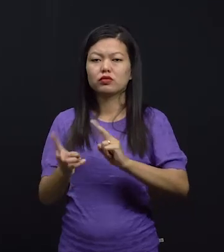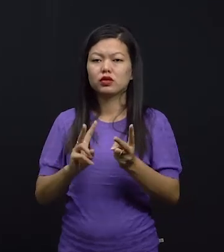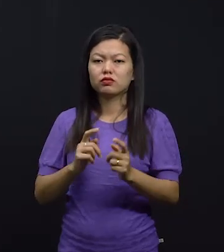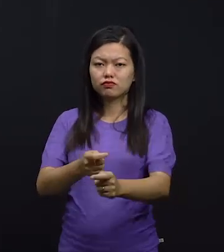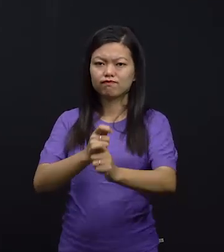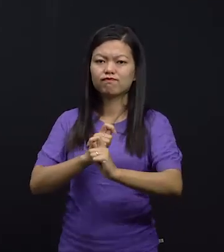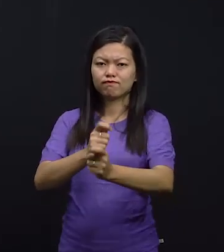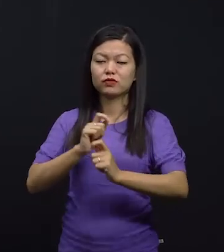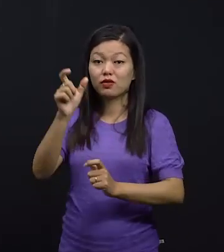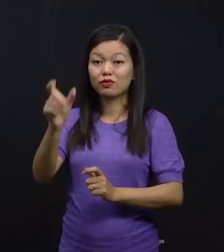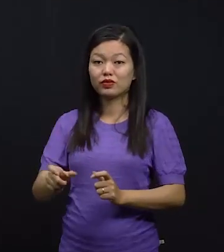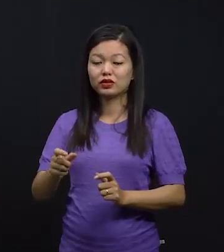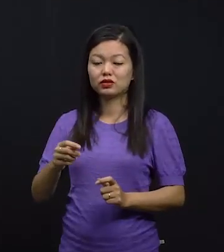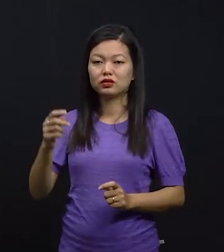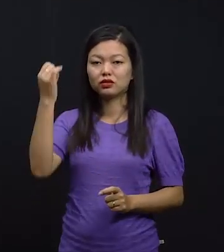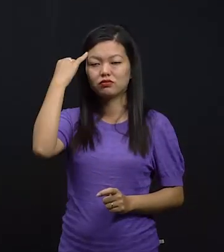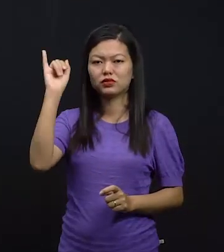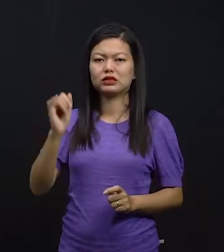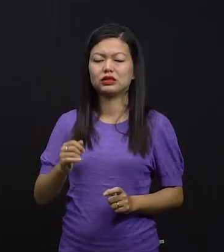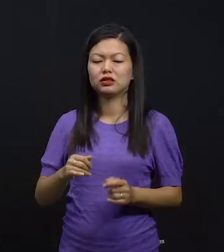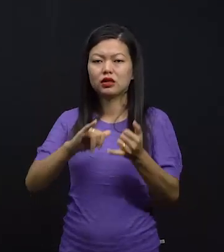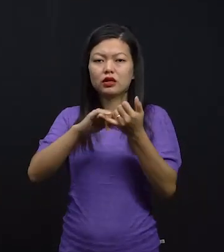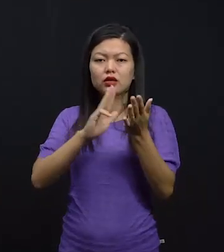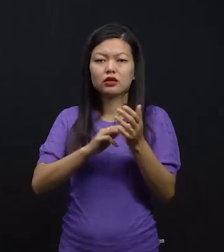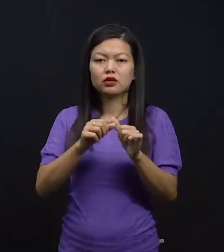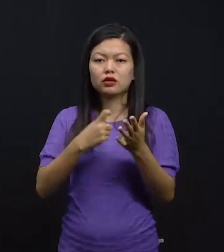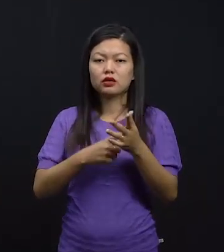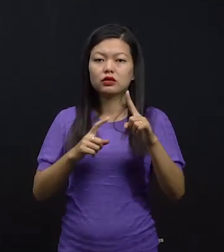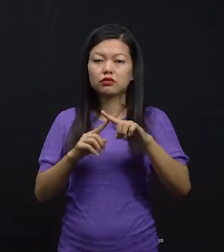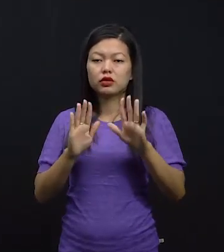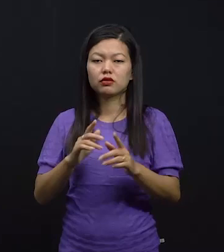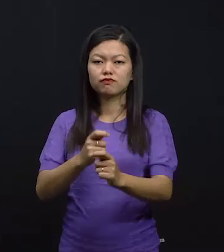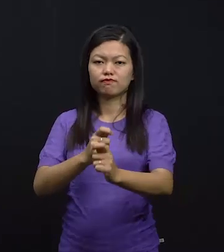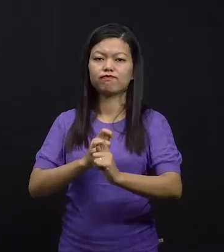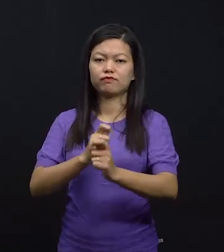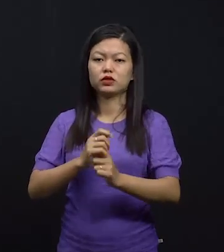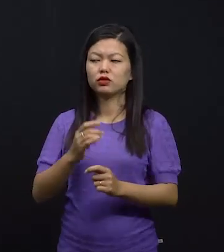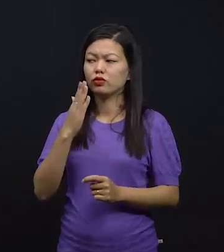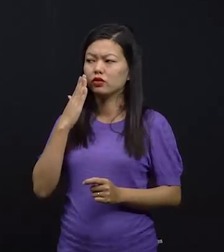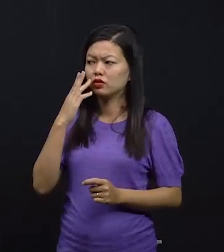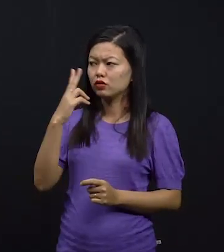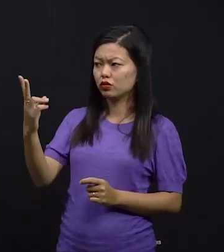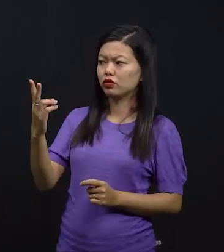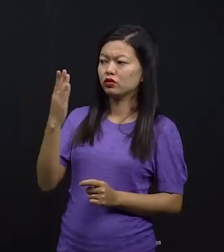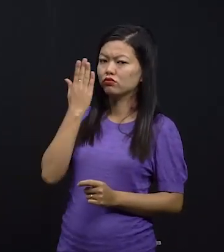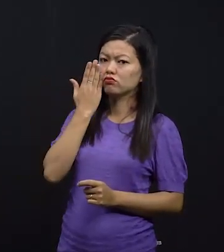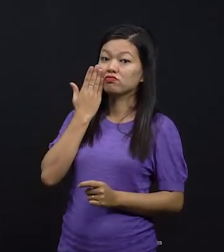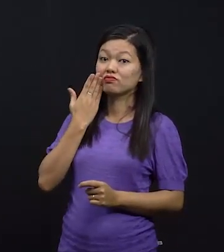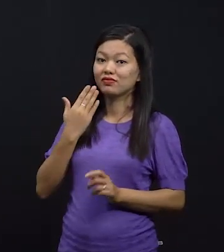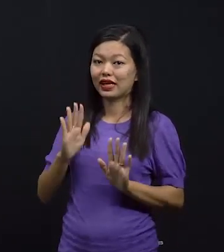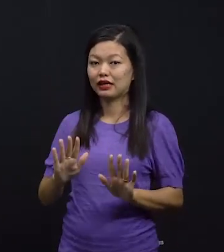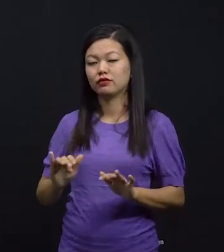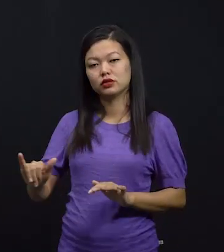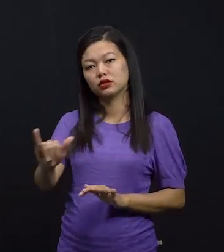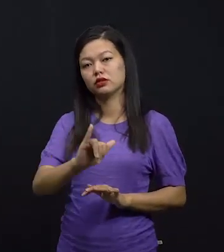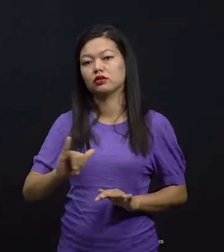it? And he says that the bird flies very swiftly, and when you look from behind or when you look from